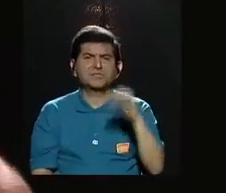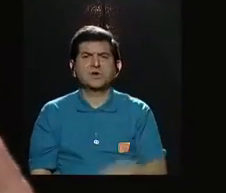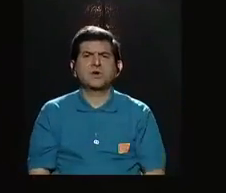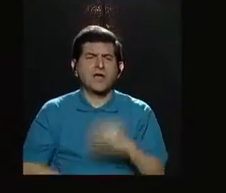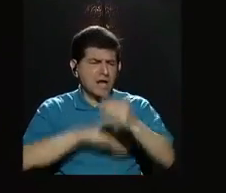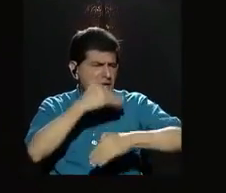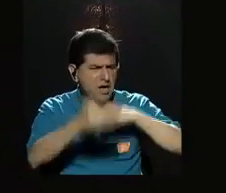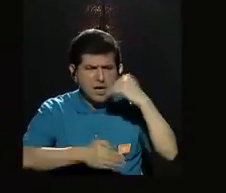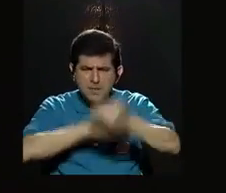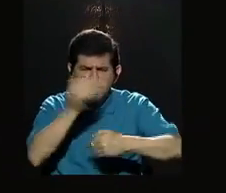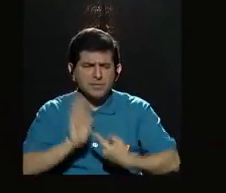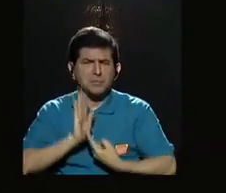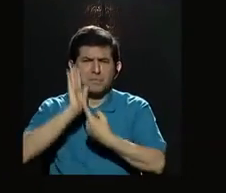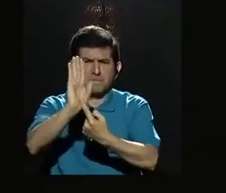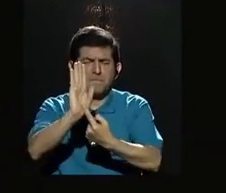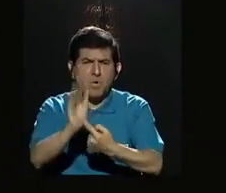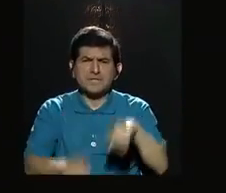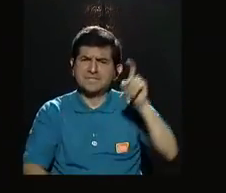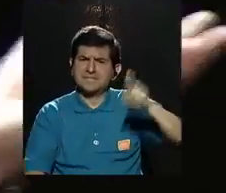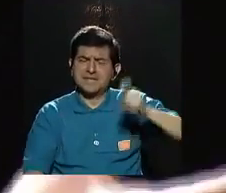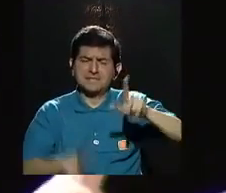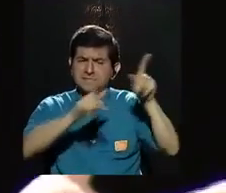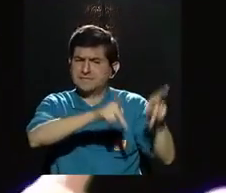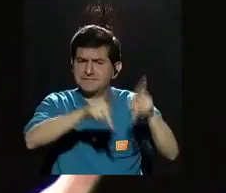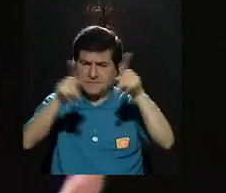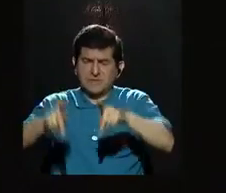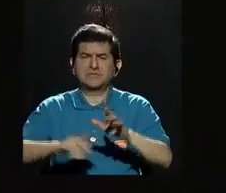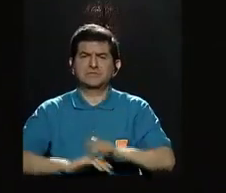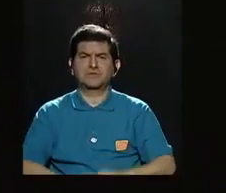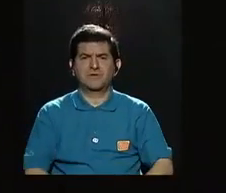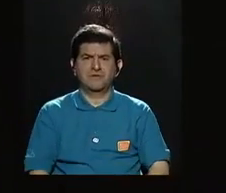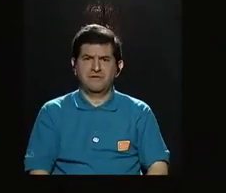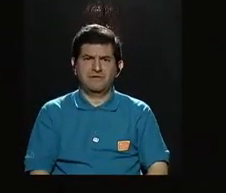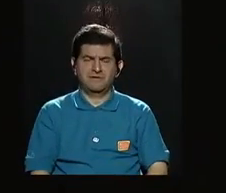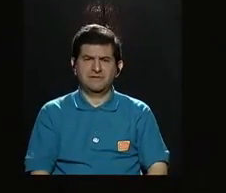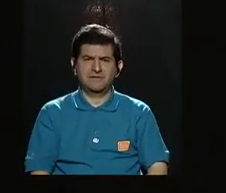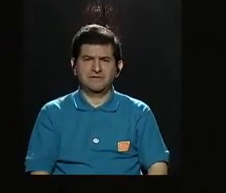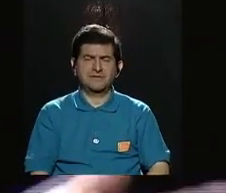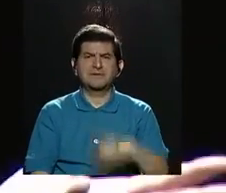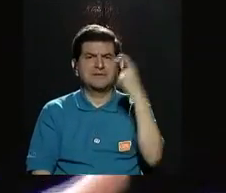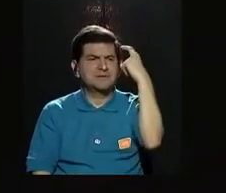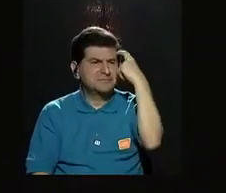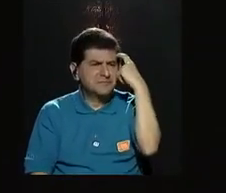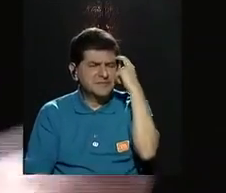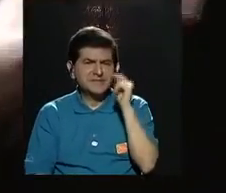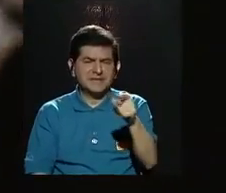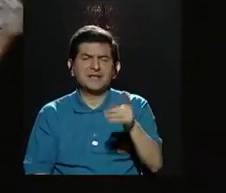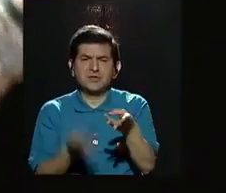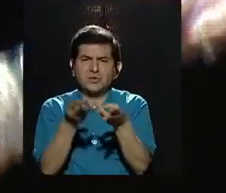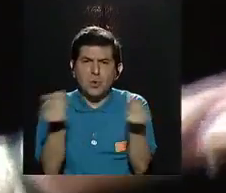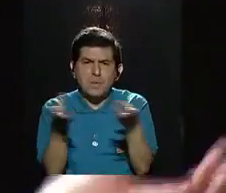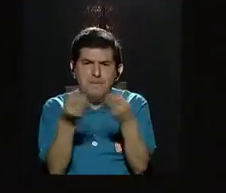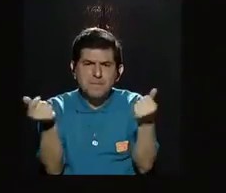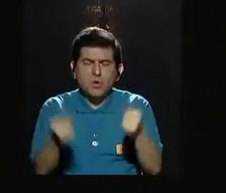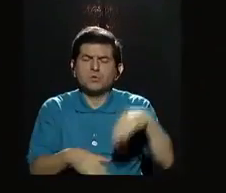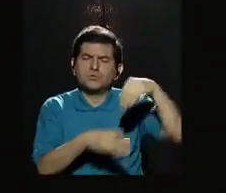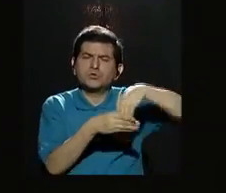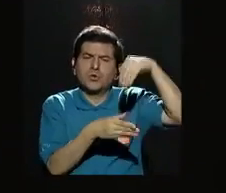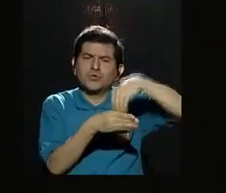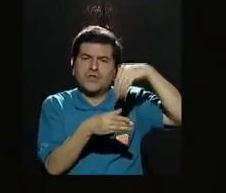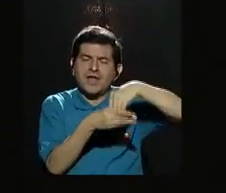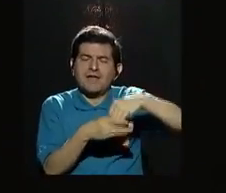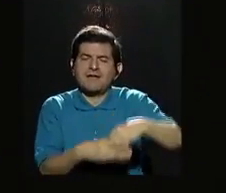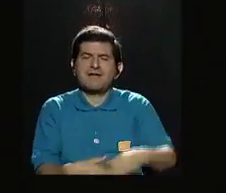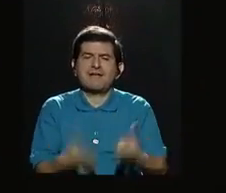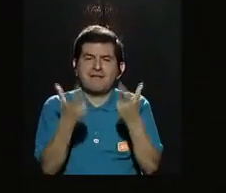reflect people's needs and toward the production of profit. And of course, this happened all over the